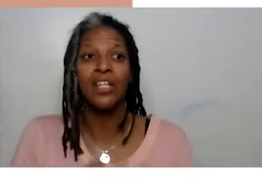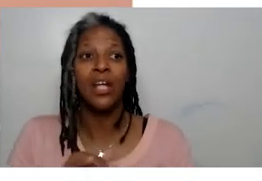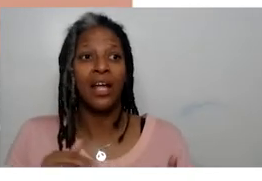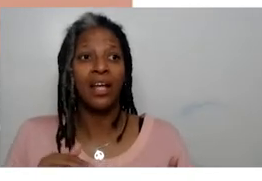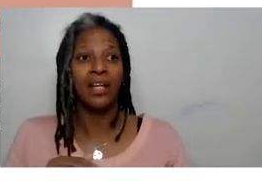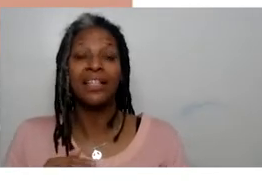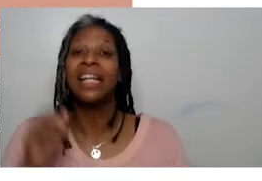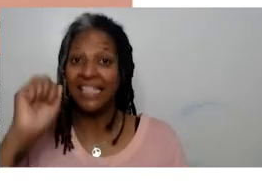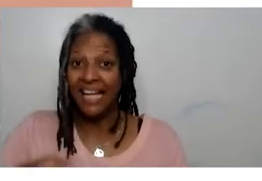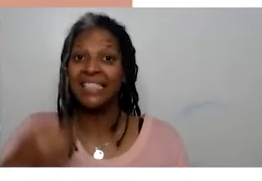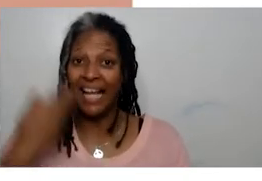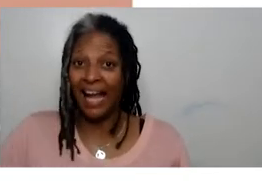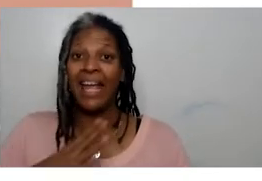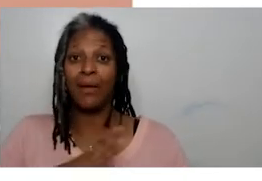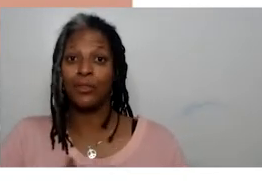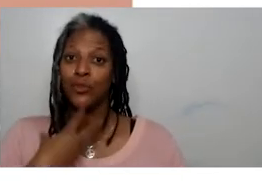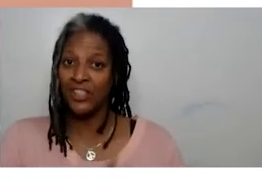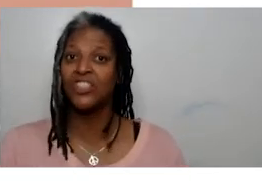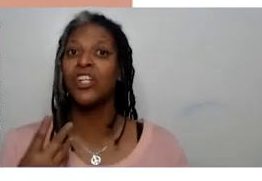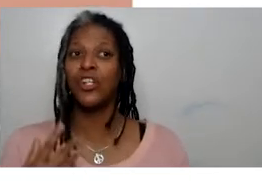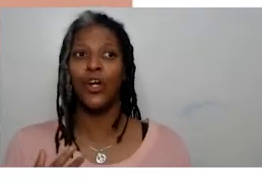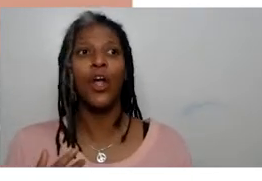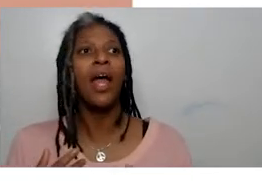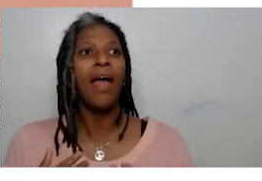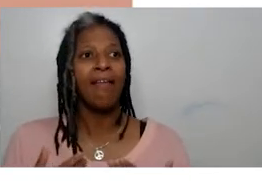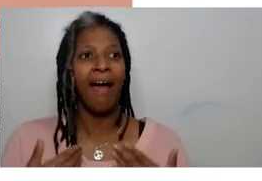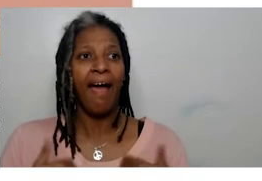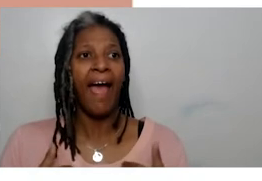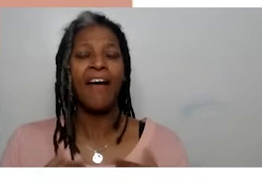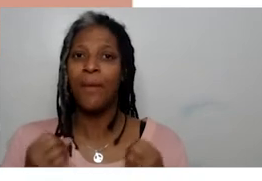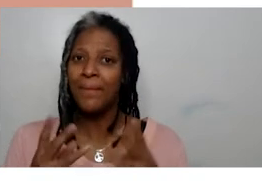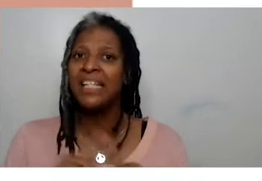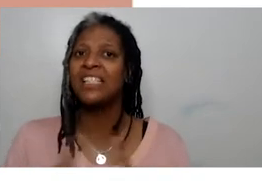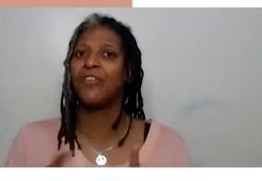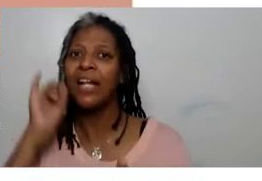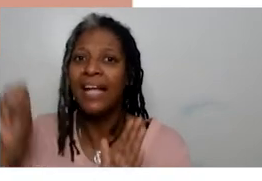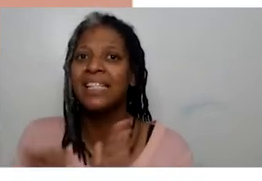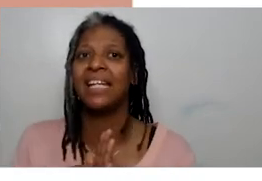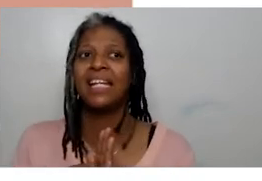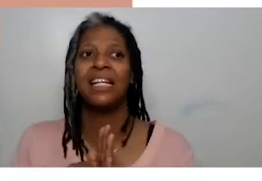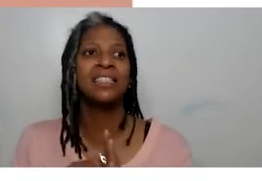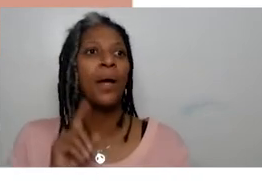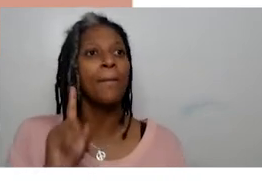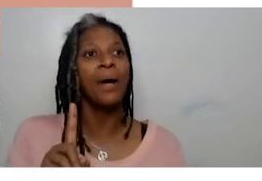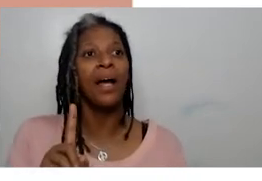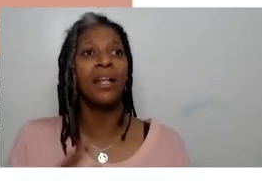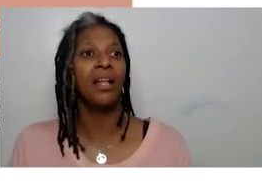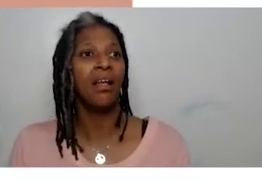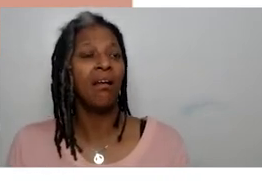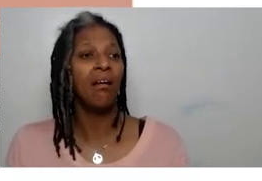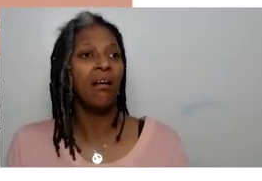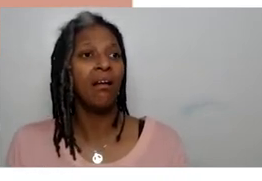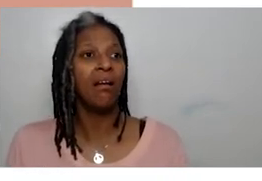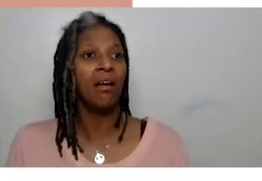have to now go through the world with multiple pieces to my narrative. I have to go through the world of recognizing that people off the